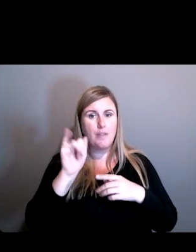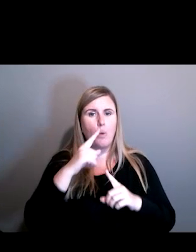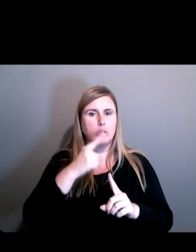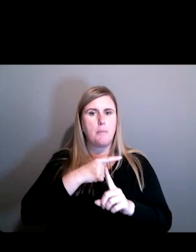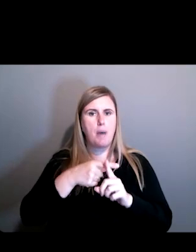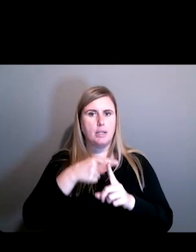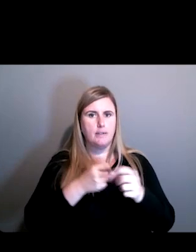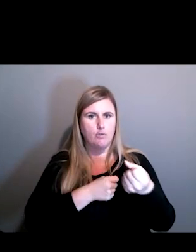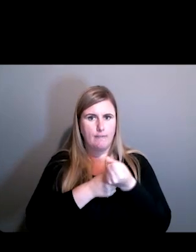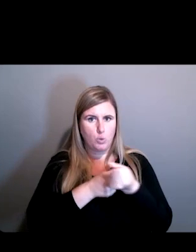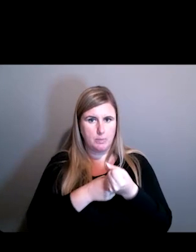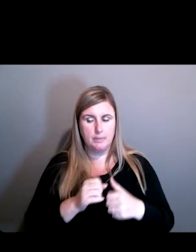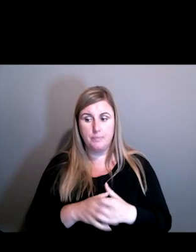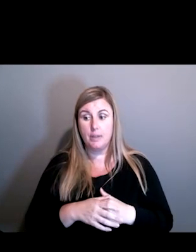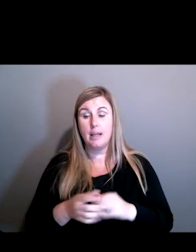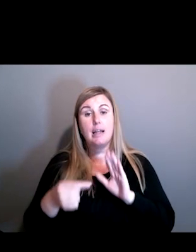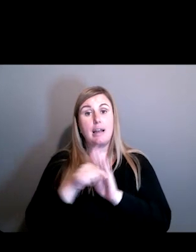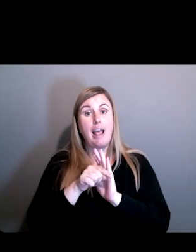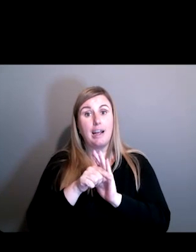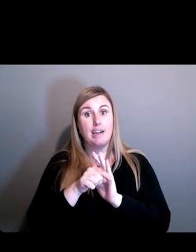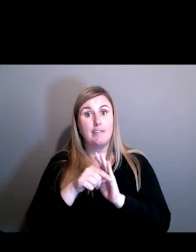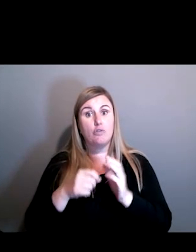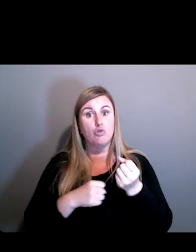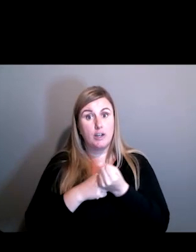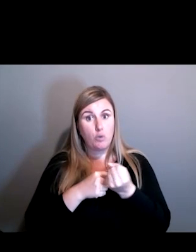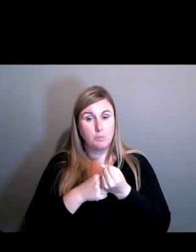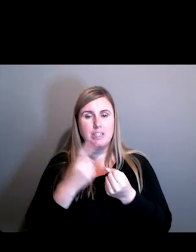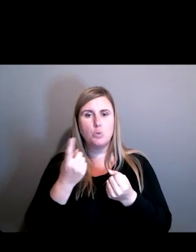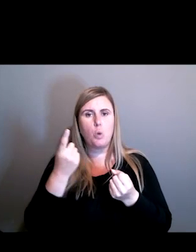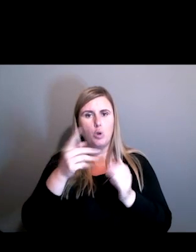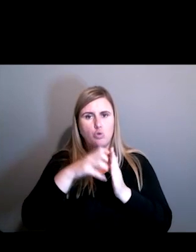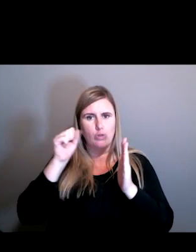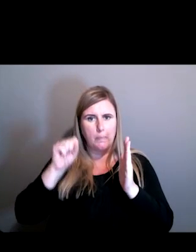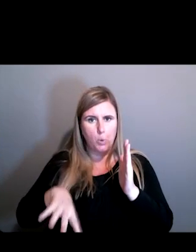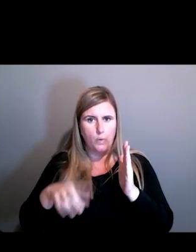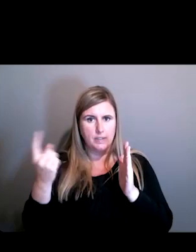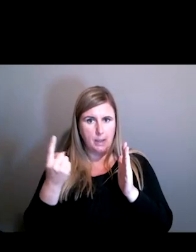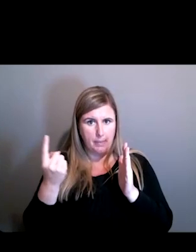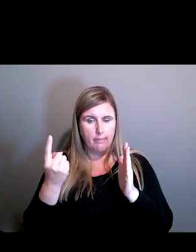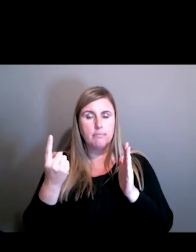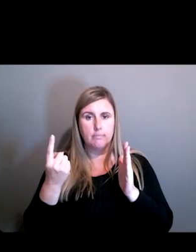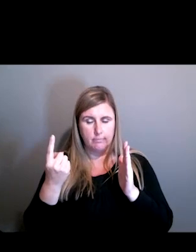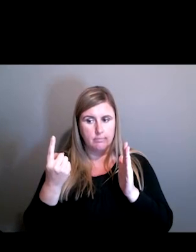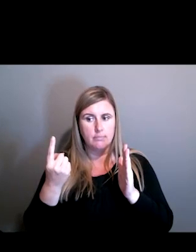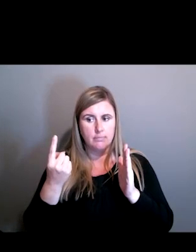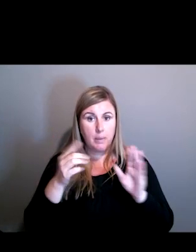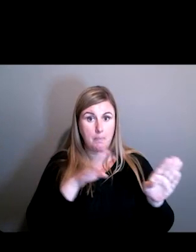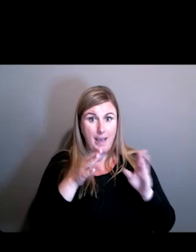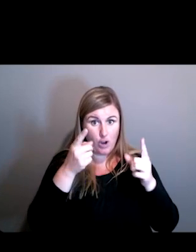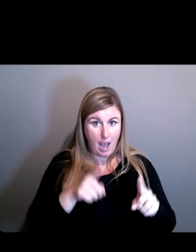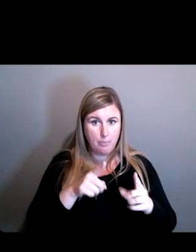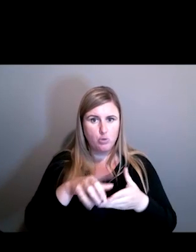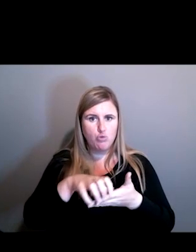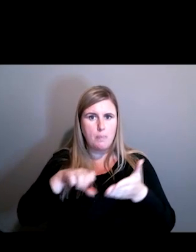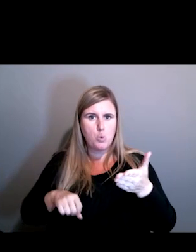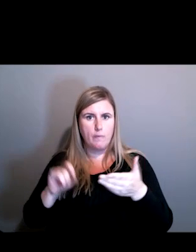in the future, then it was a positive reinforcer. Negative reinforcement is when you remove something after